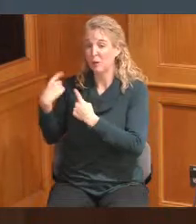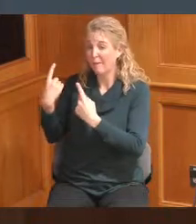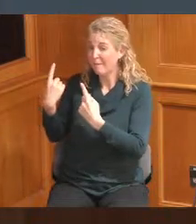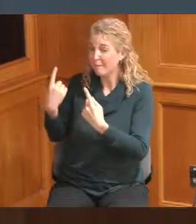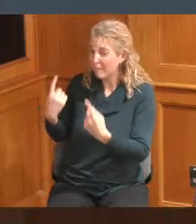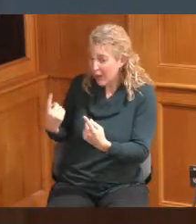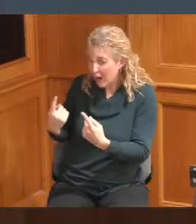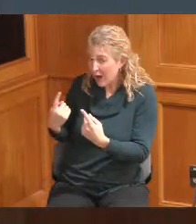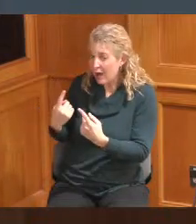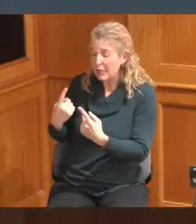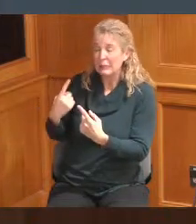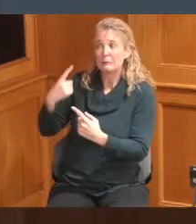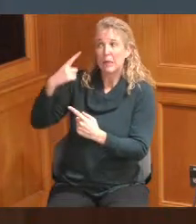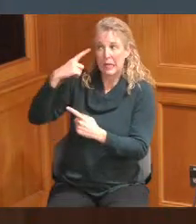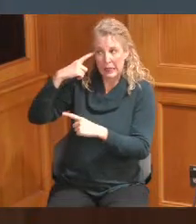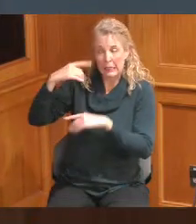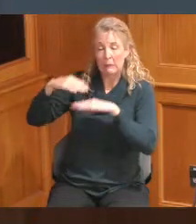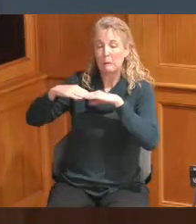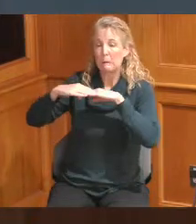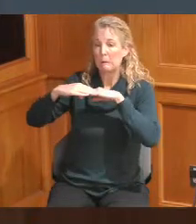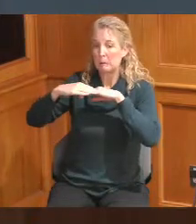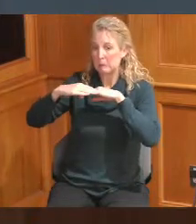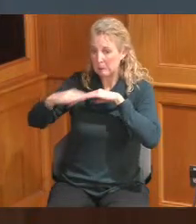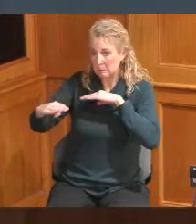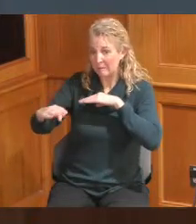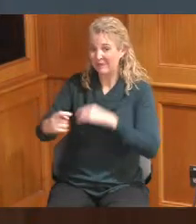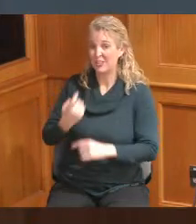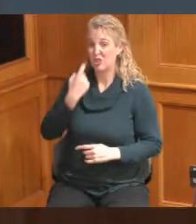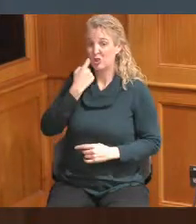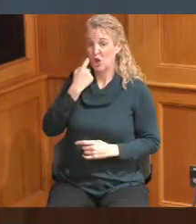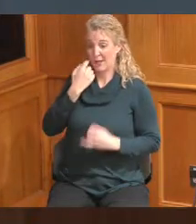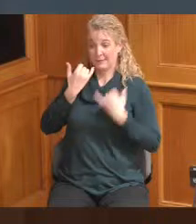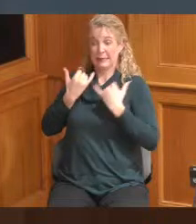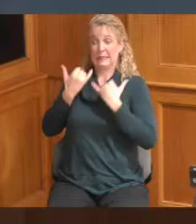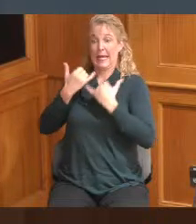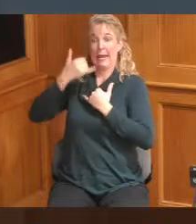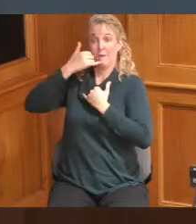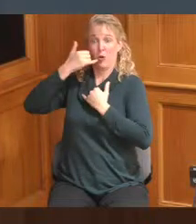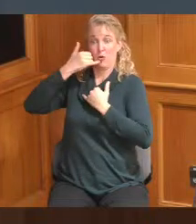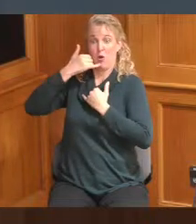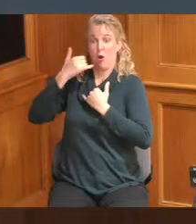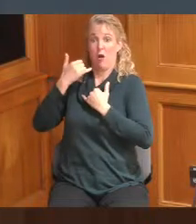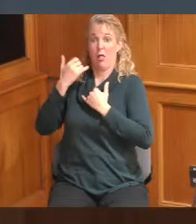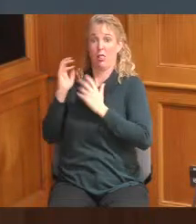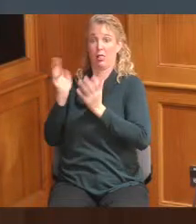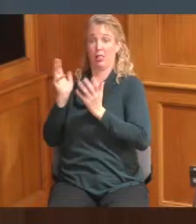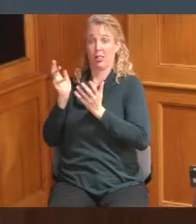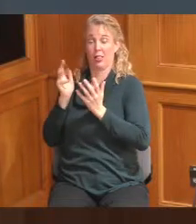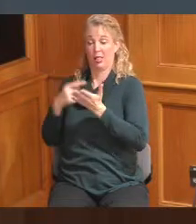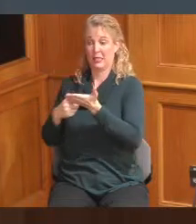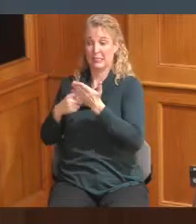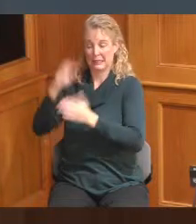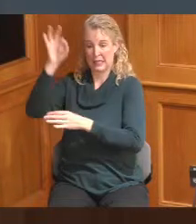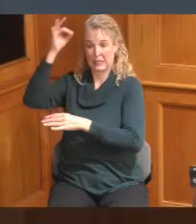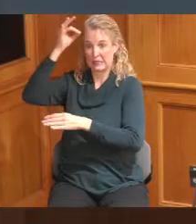stop. Obviously, I actually just had a phone call talking to somebody about what's going on at the federal level, trying